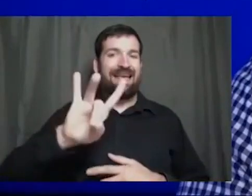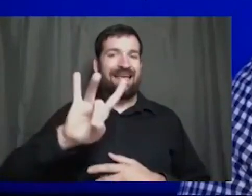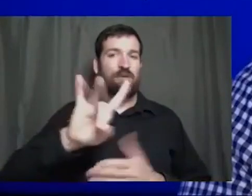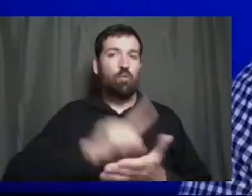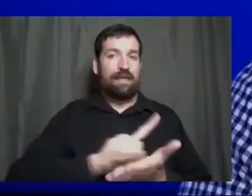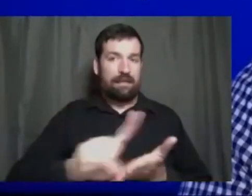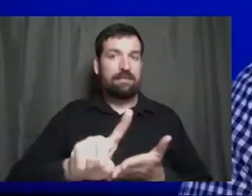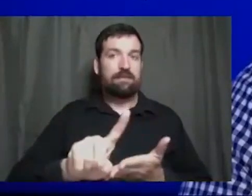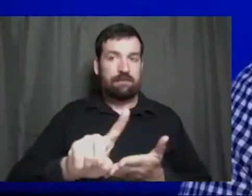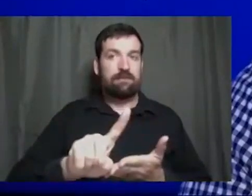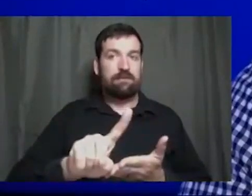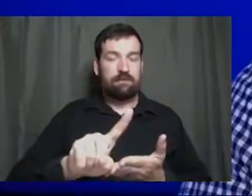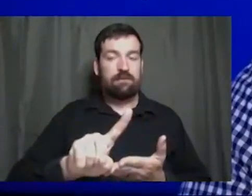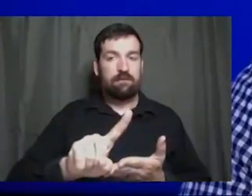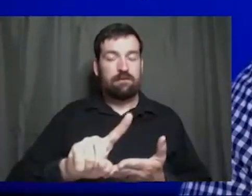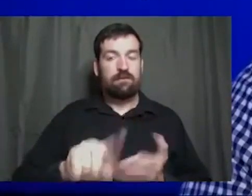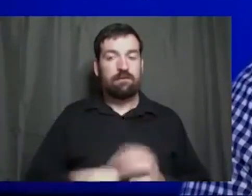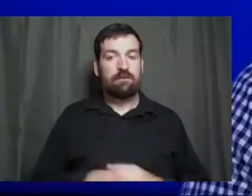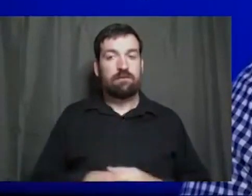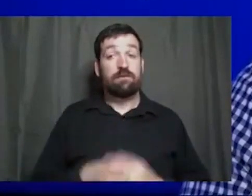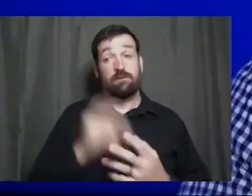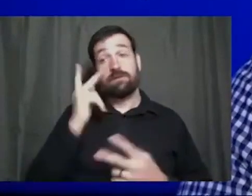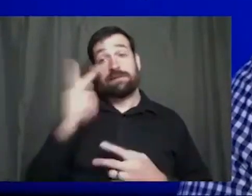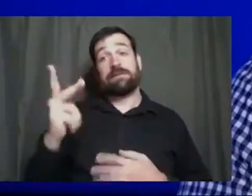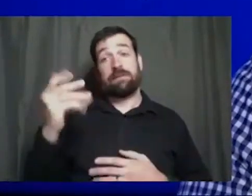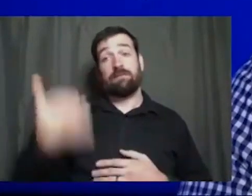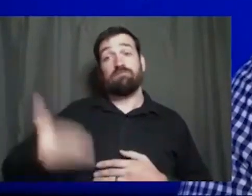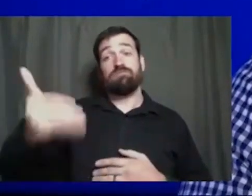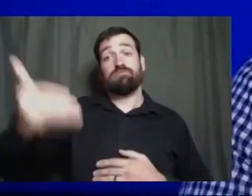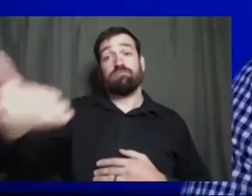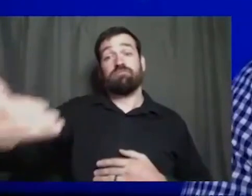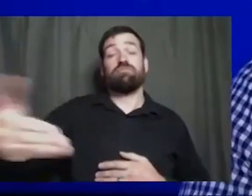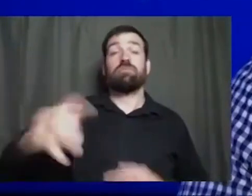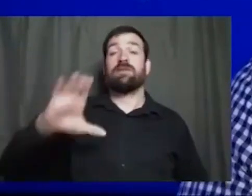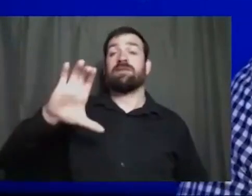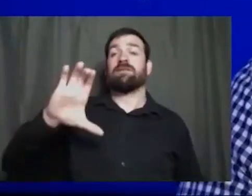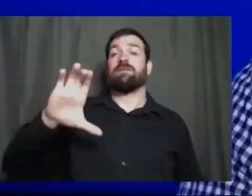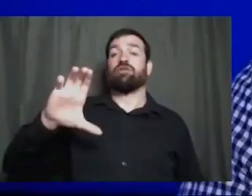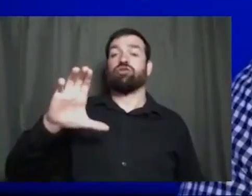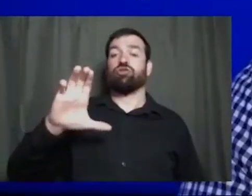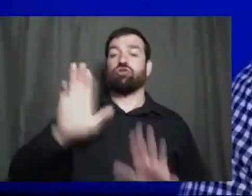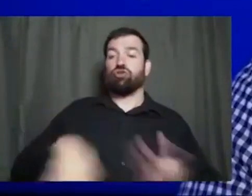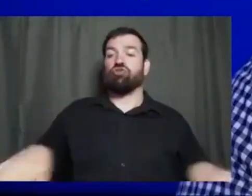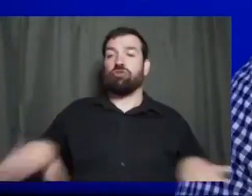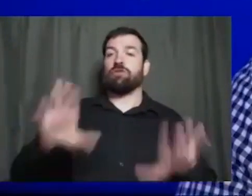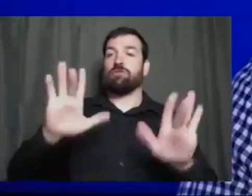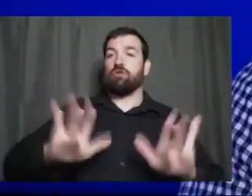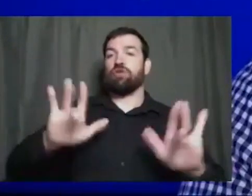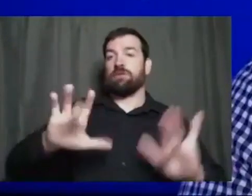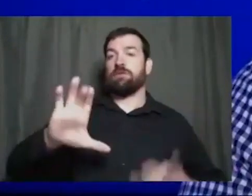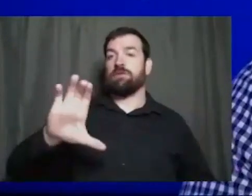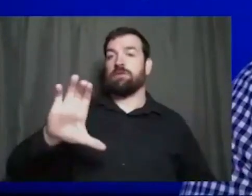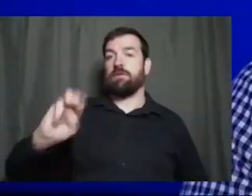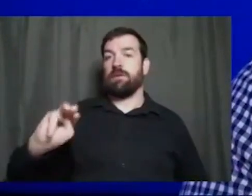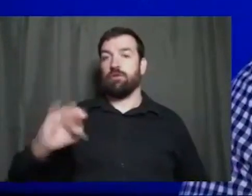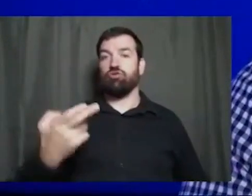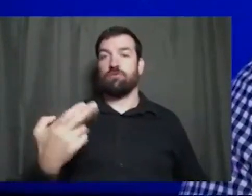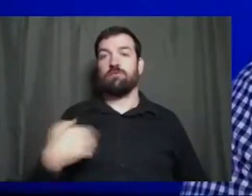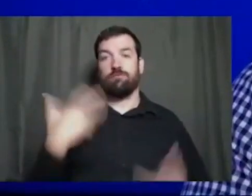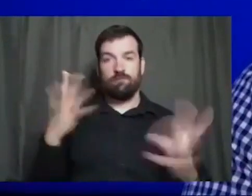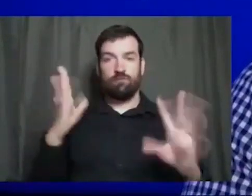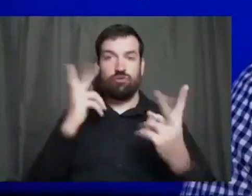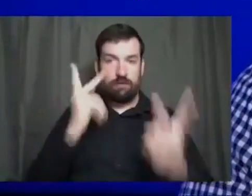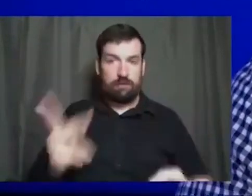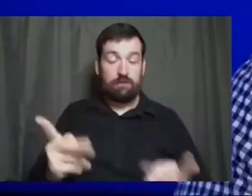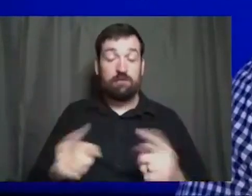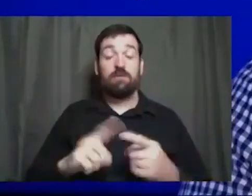And so we do see them here and there. I know Children's Mercy has seen them as well. And then as far as COVID deaths,